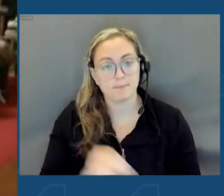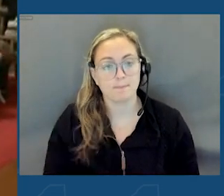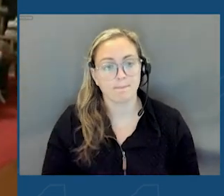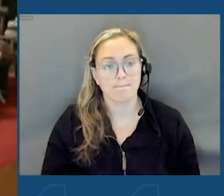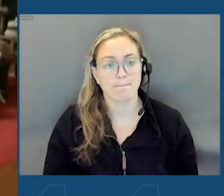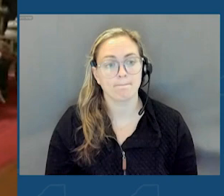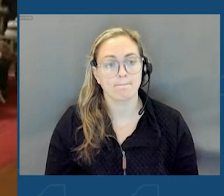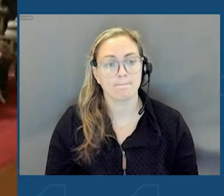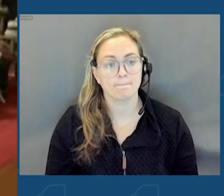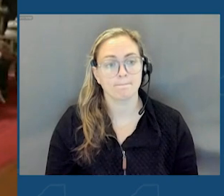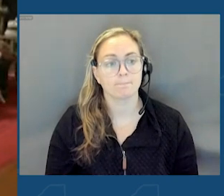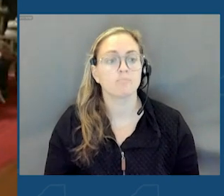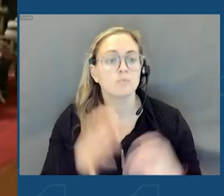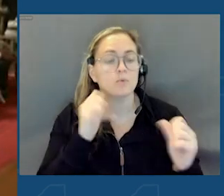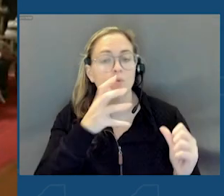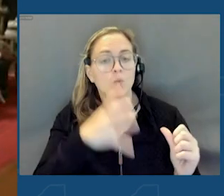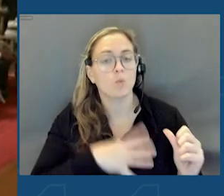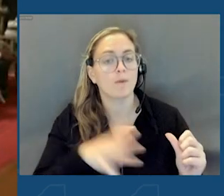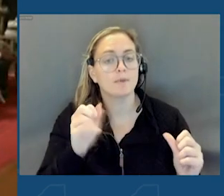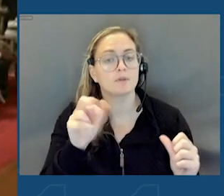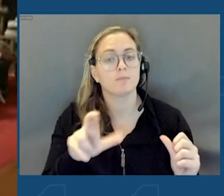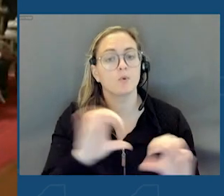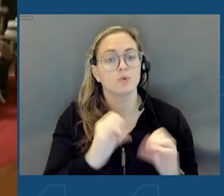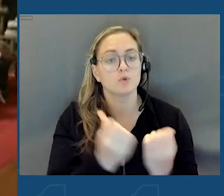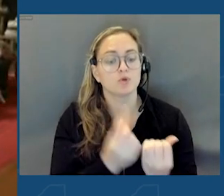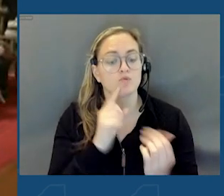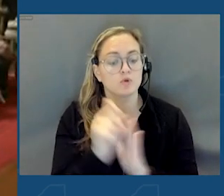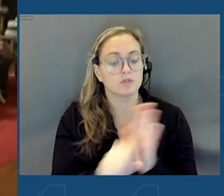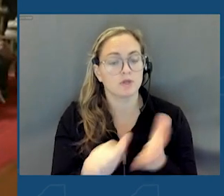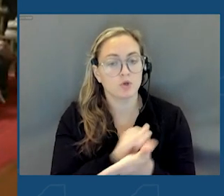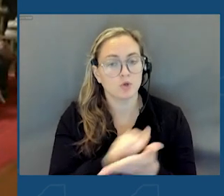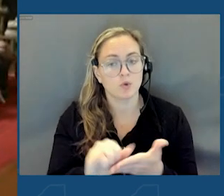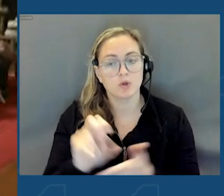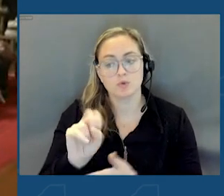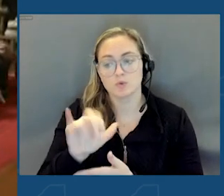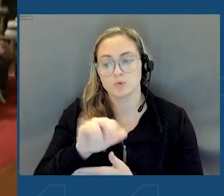And the President of the Women's Bar Association of the State of New York, Susan Coleman.